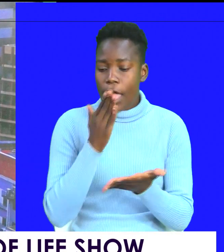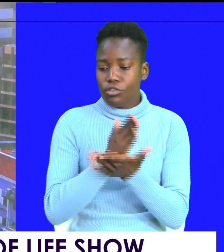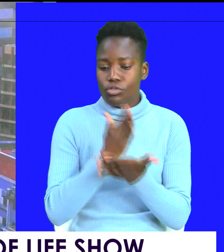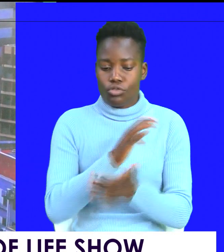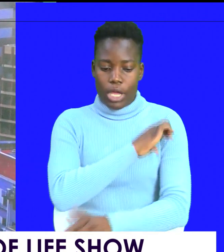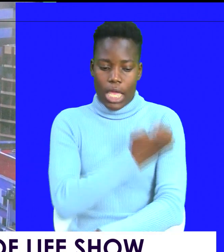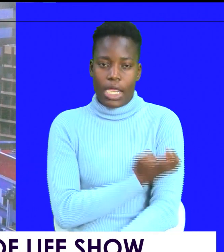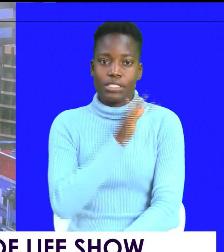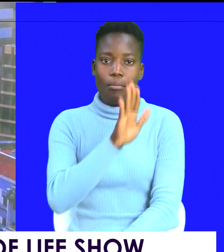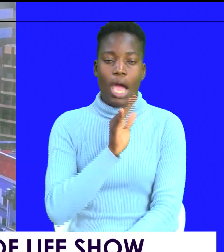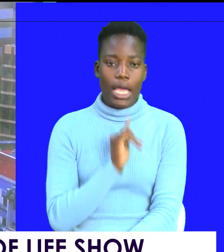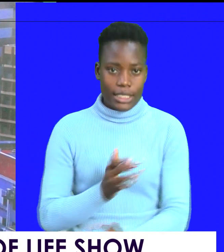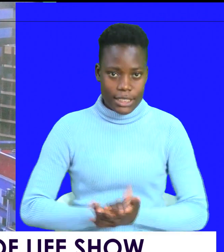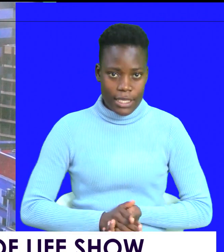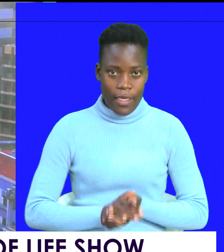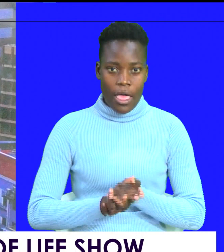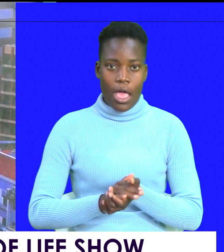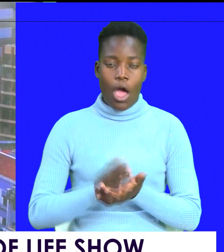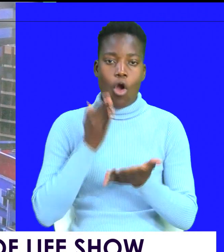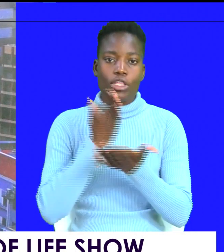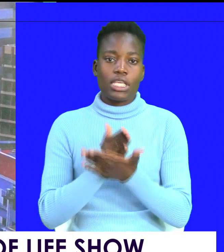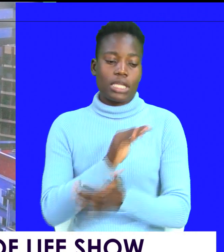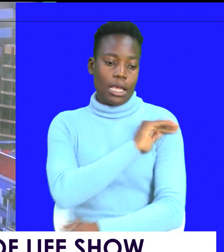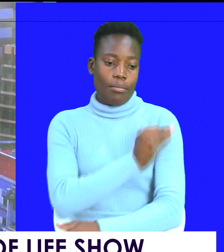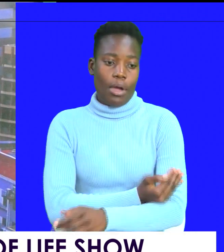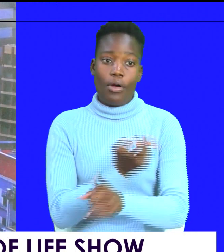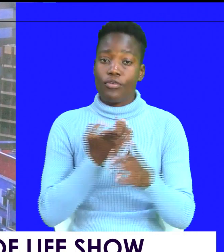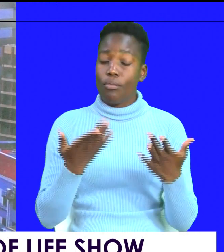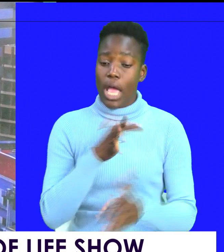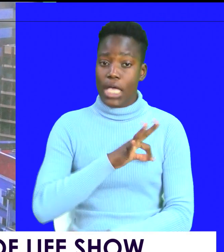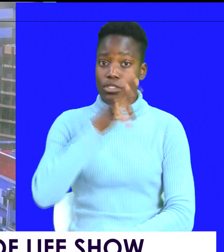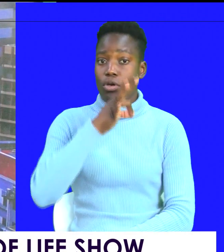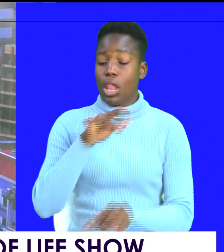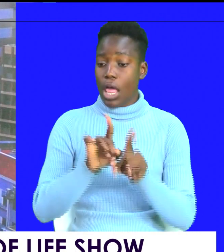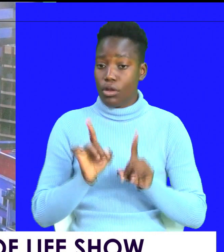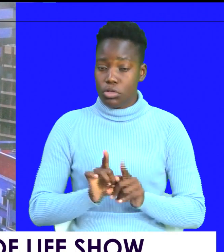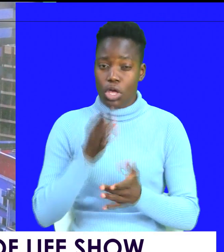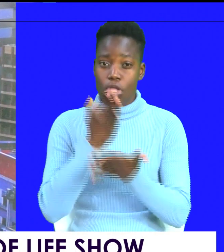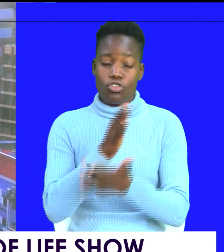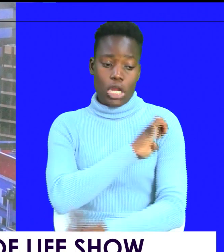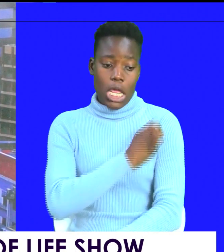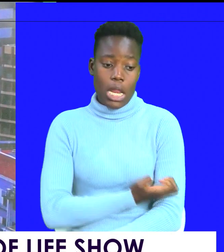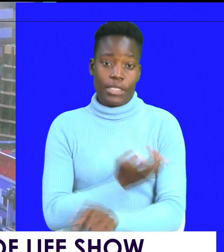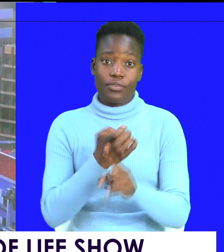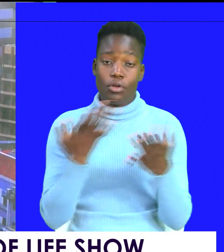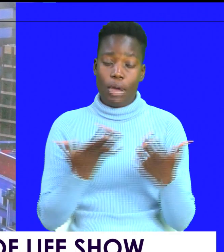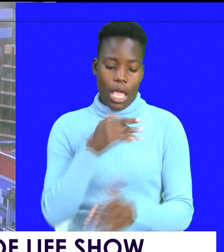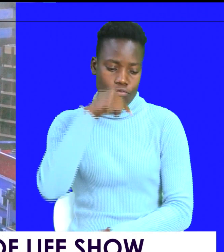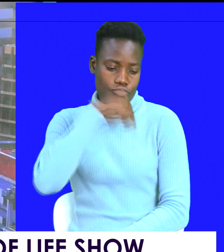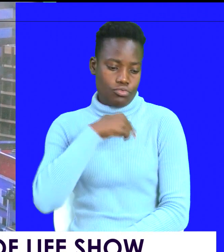energy lies. Authentic power stems from the soul. Authentic energy comes from the